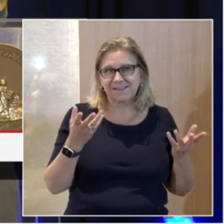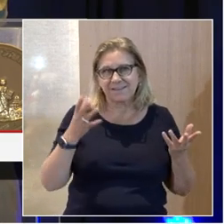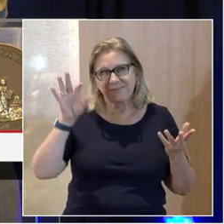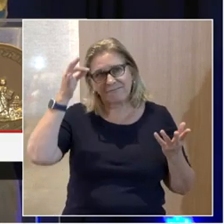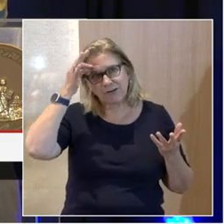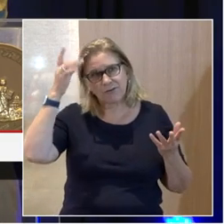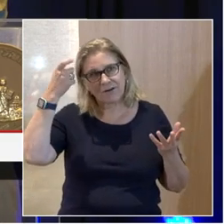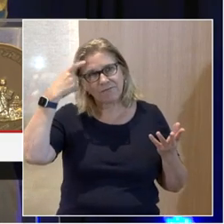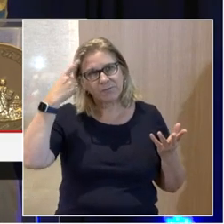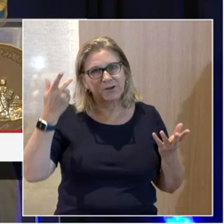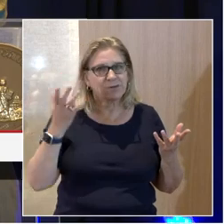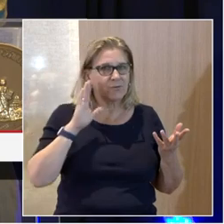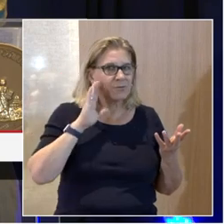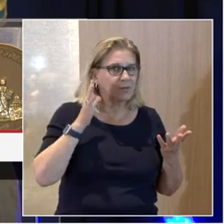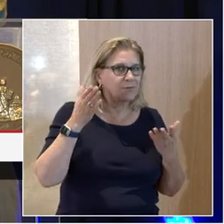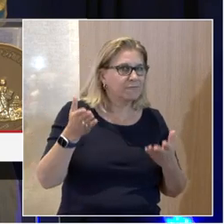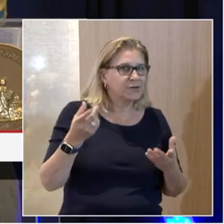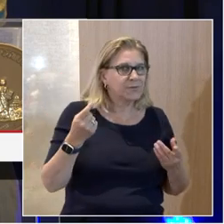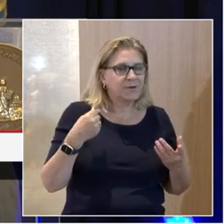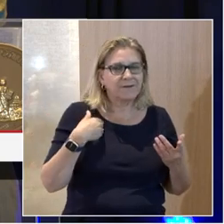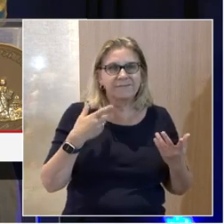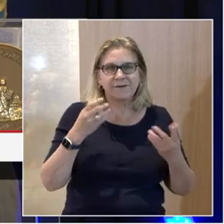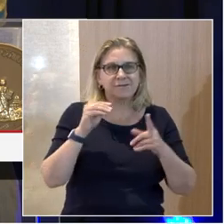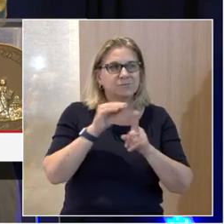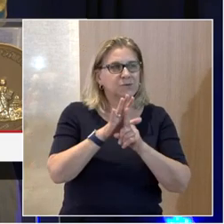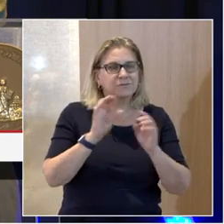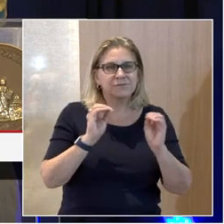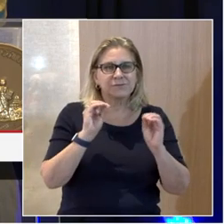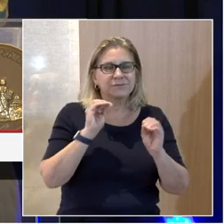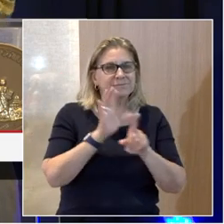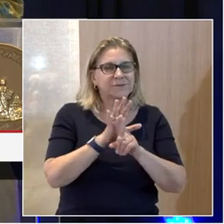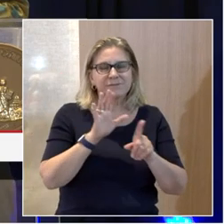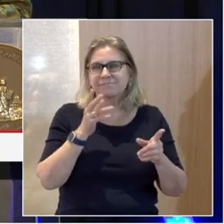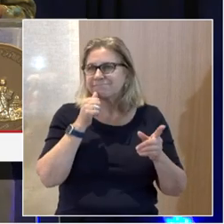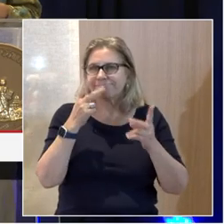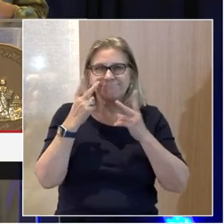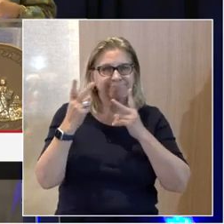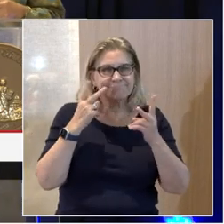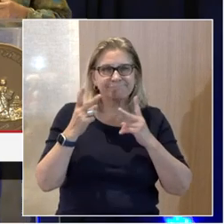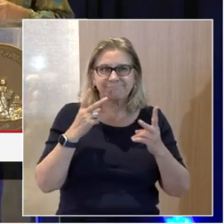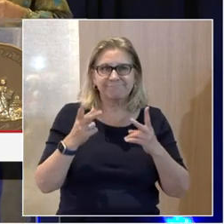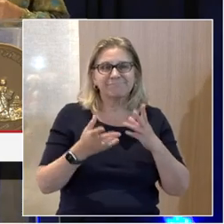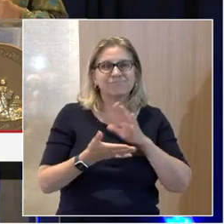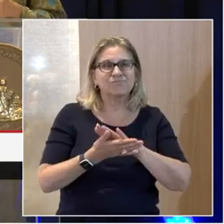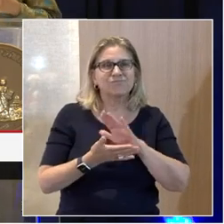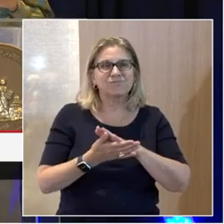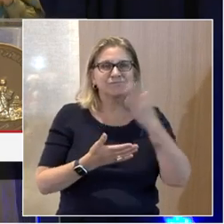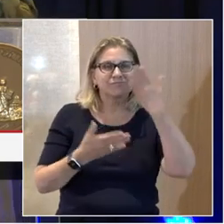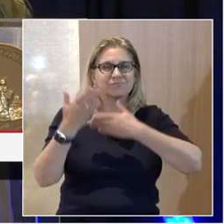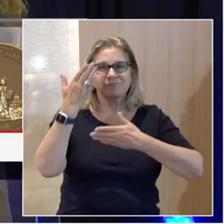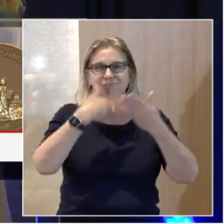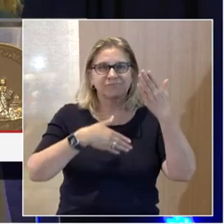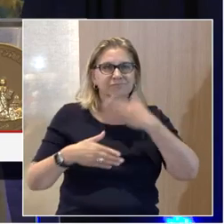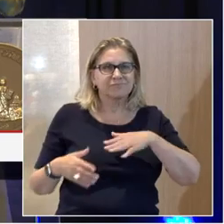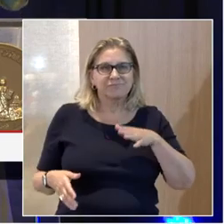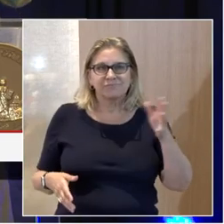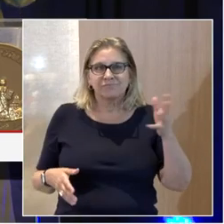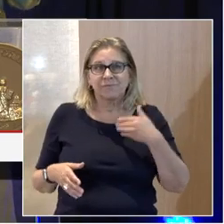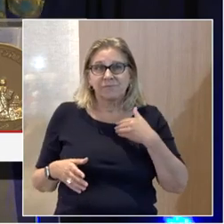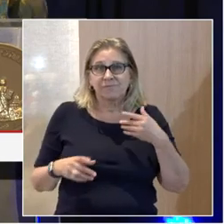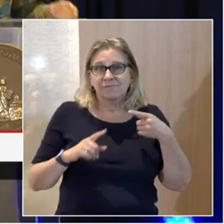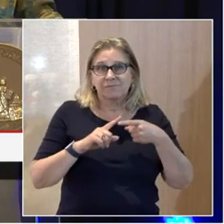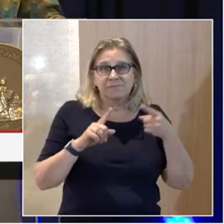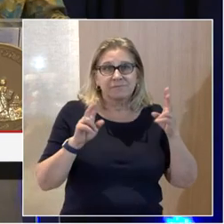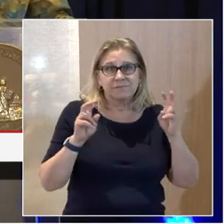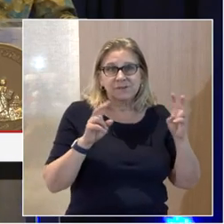or you may not even know, because those schools are dealing with maybe problem issues opposed to dealing